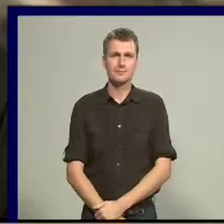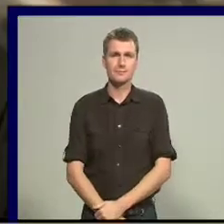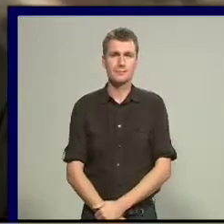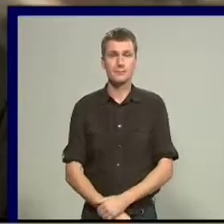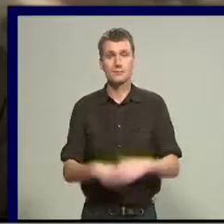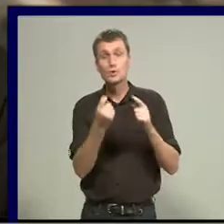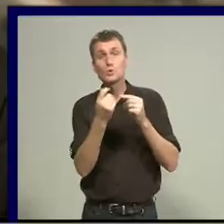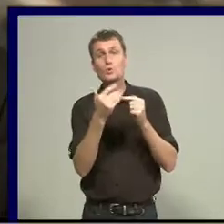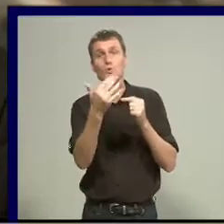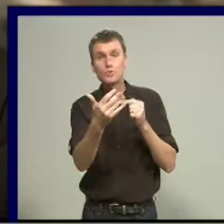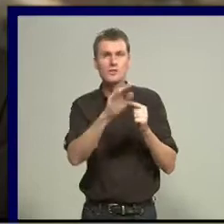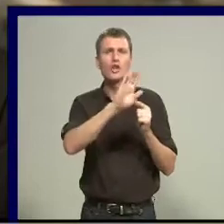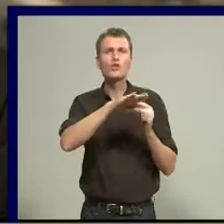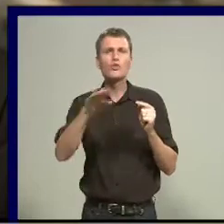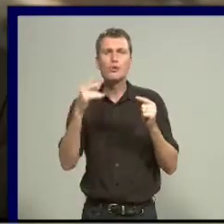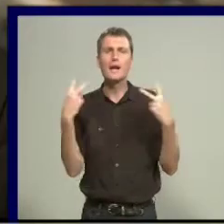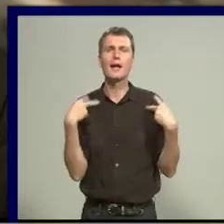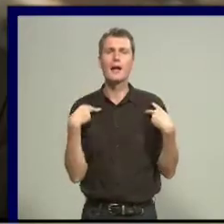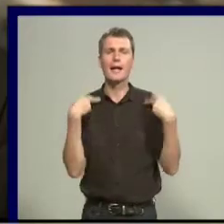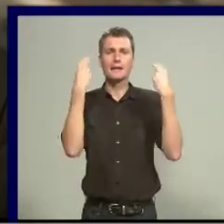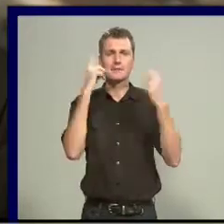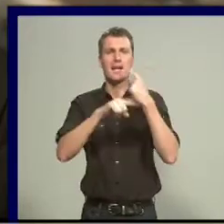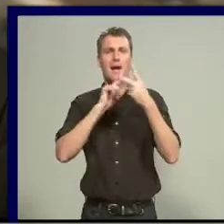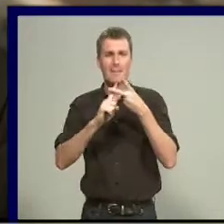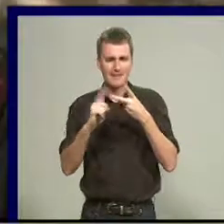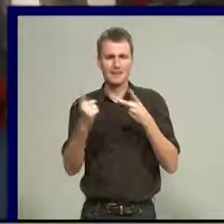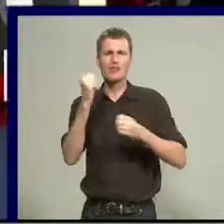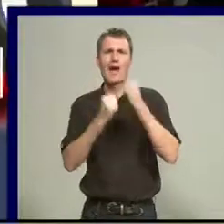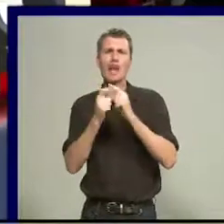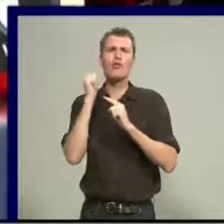Still to come, children were cutting their hair and running cross-country this week.